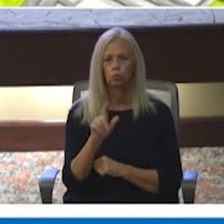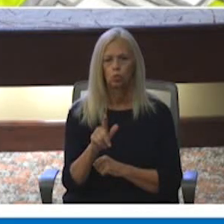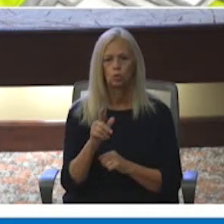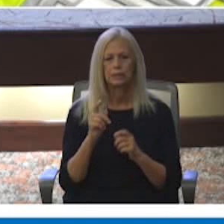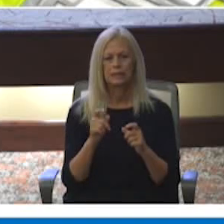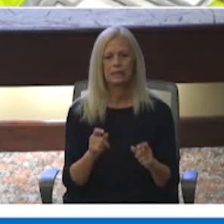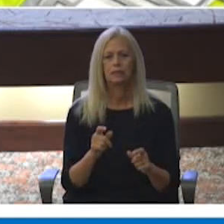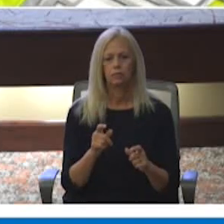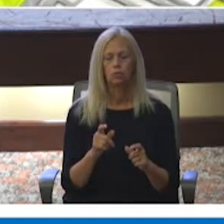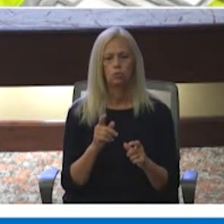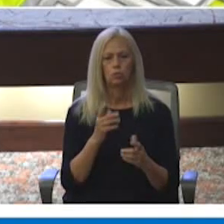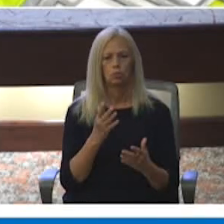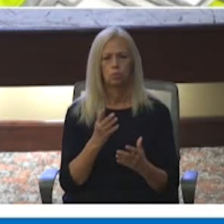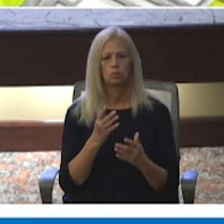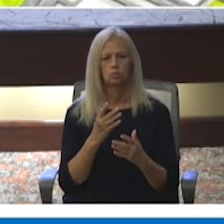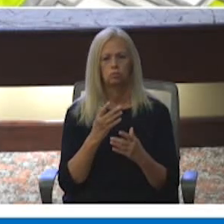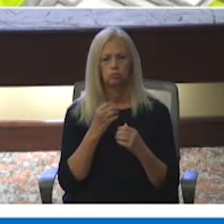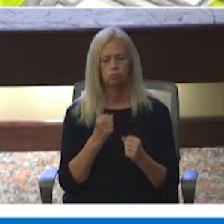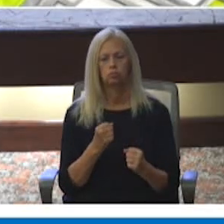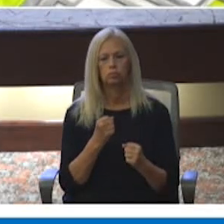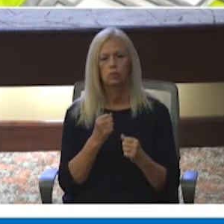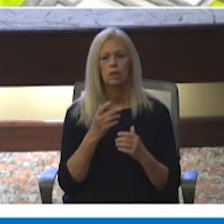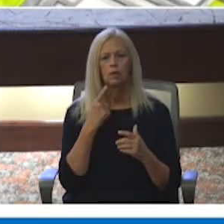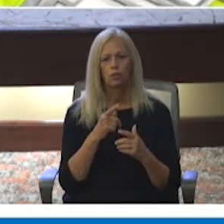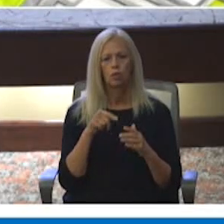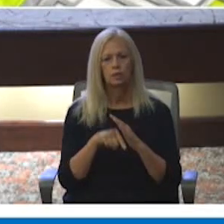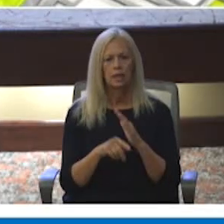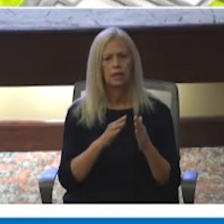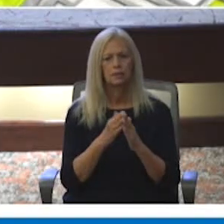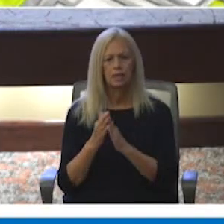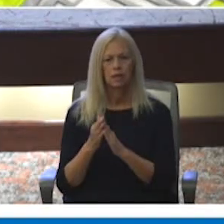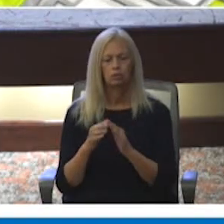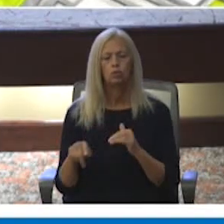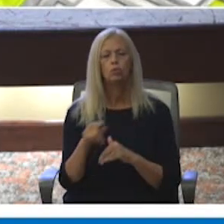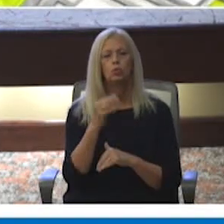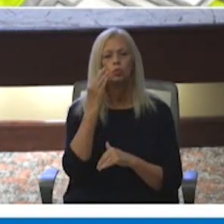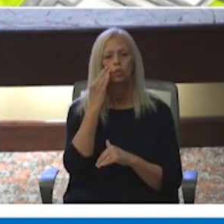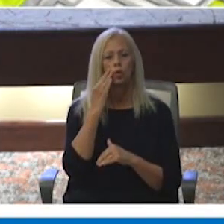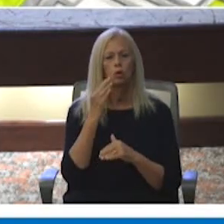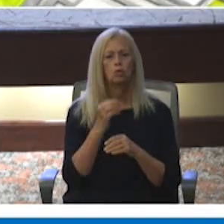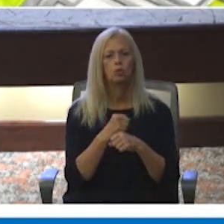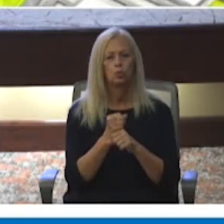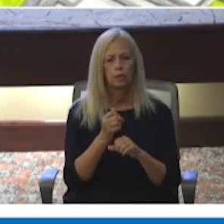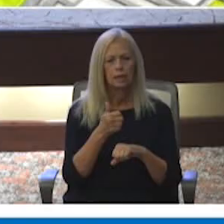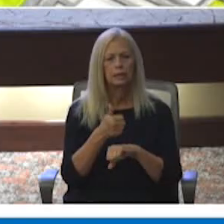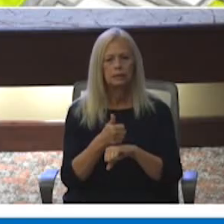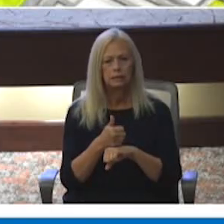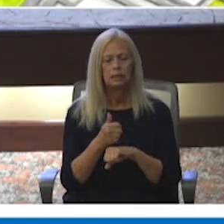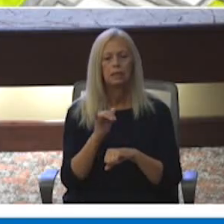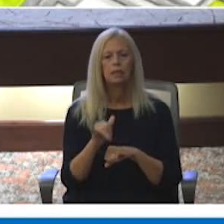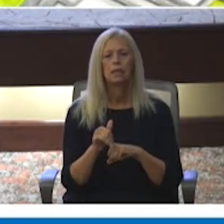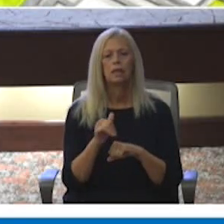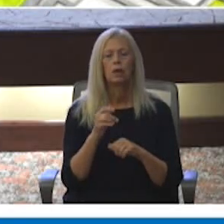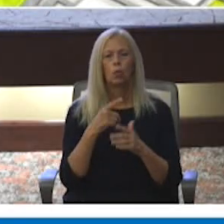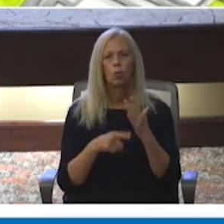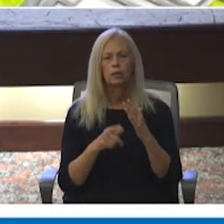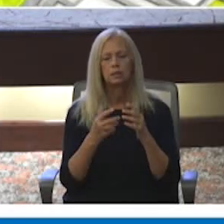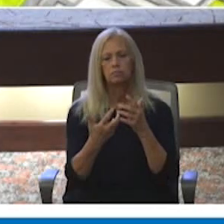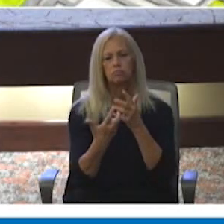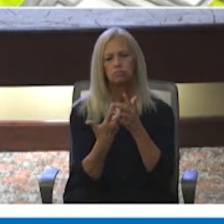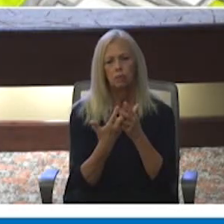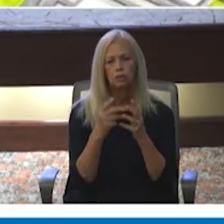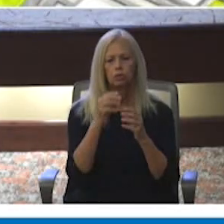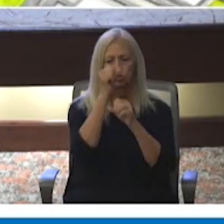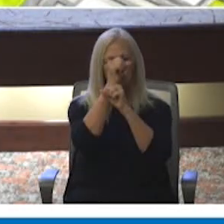of certainty downtown so that you really know that you are creating a great place that fits your vision, the community's